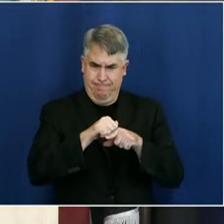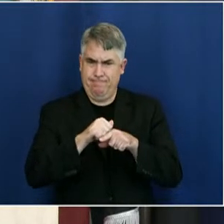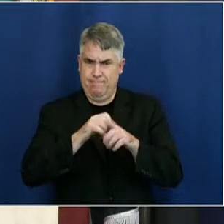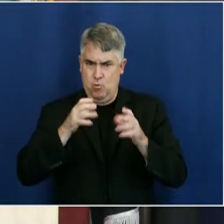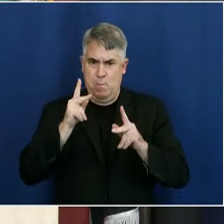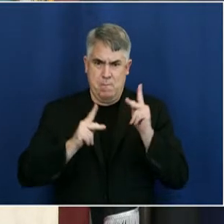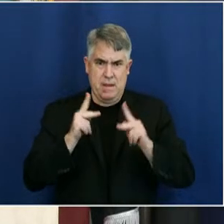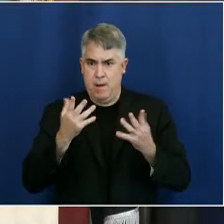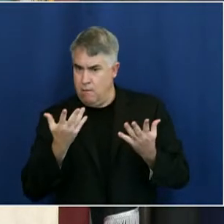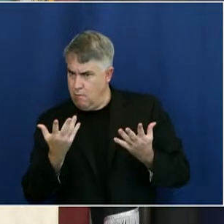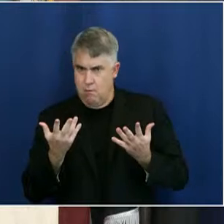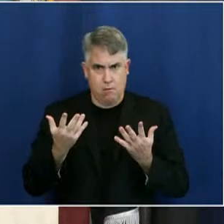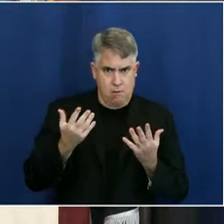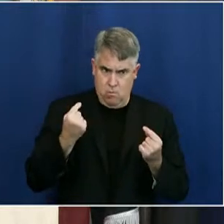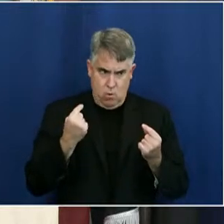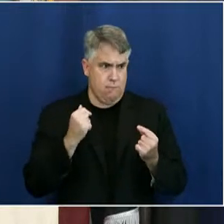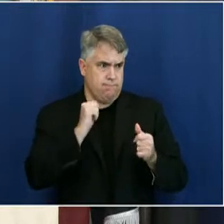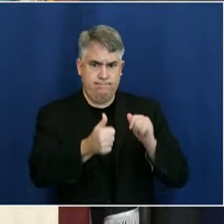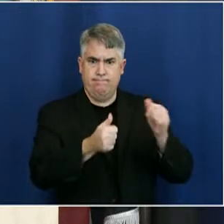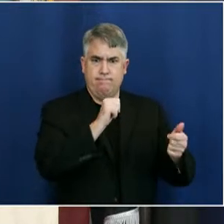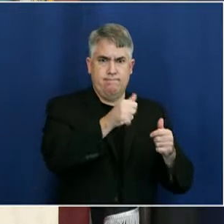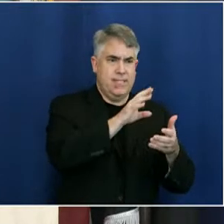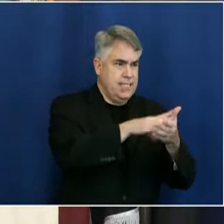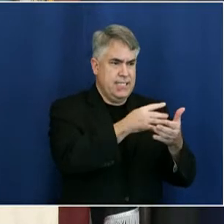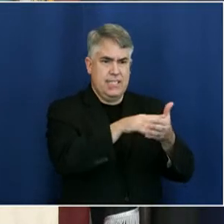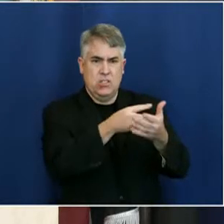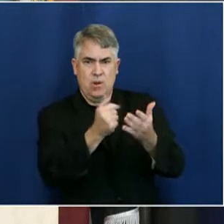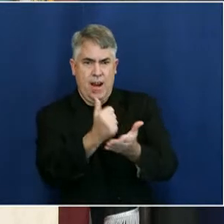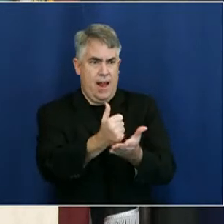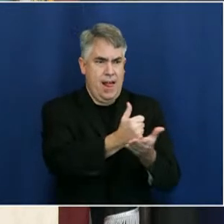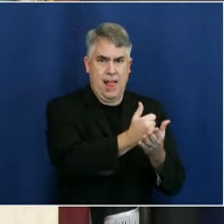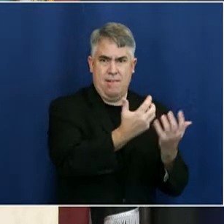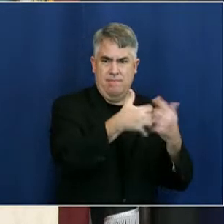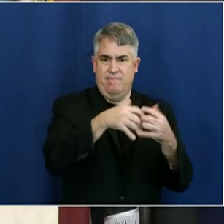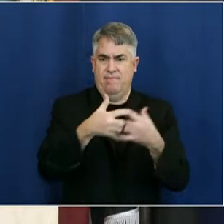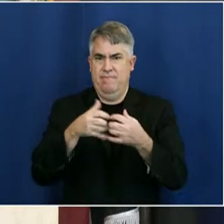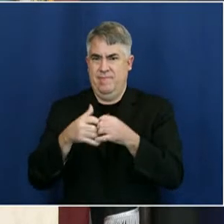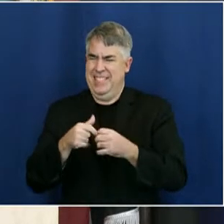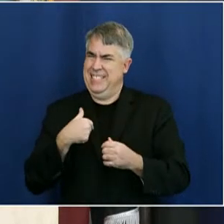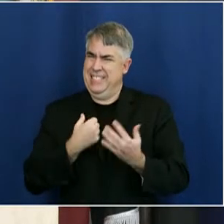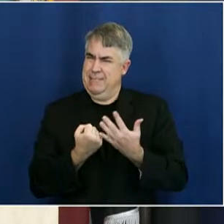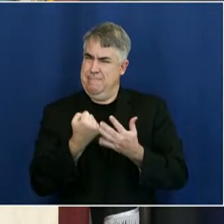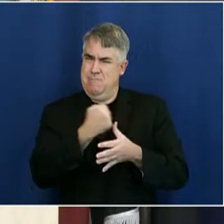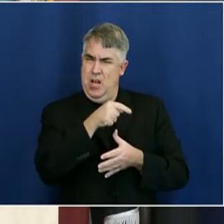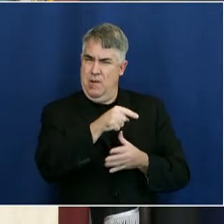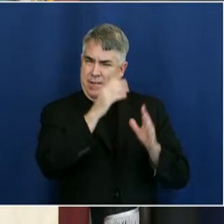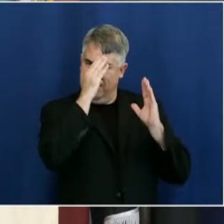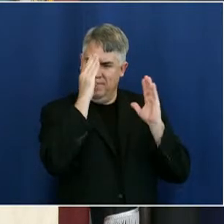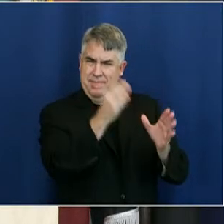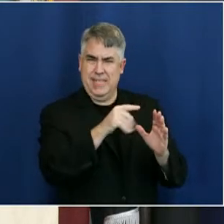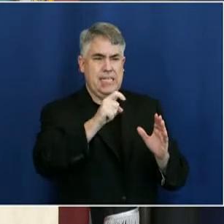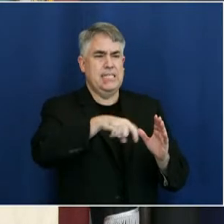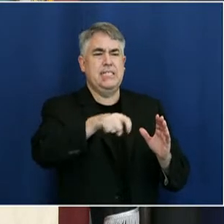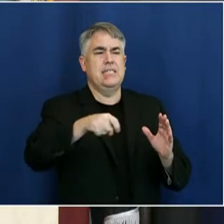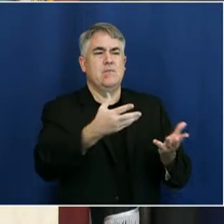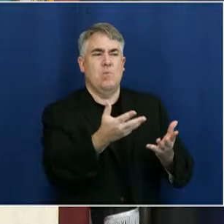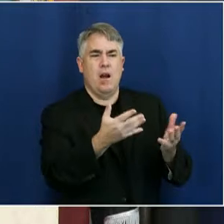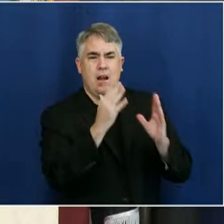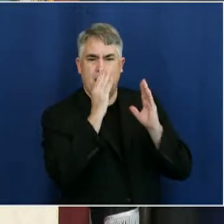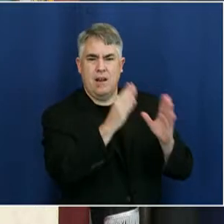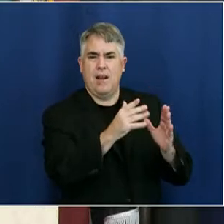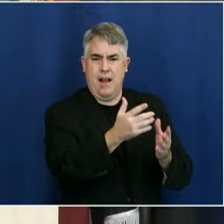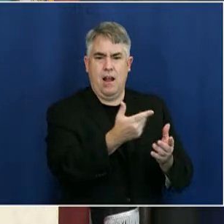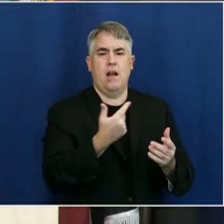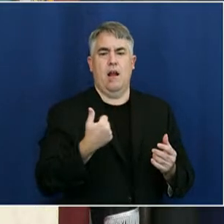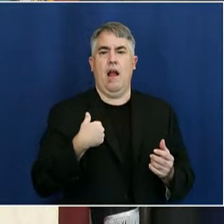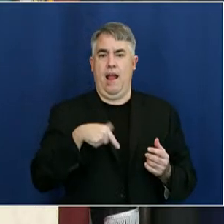folks for sites. We are prioritizing those vaccination appointments and sites, and if they find folks, they will have the ability to make sure that